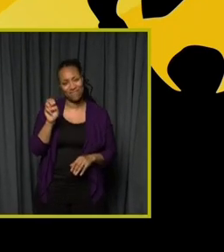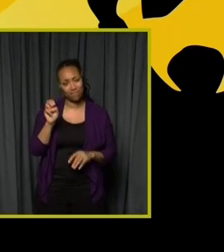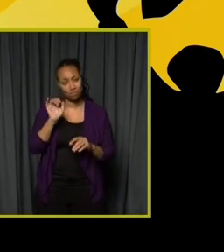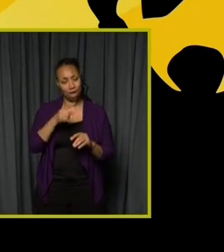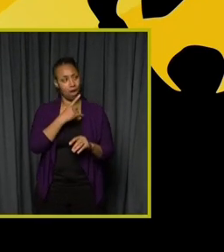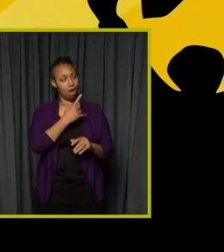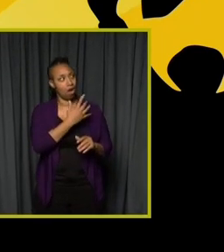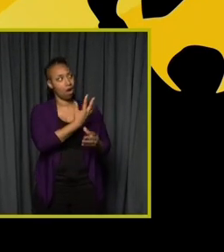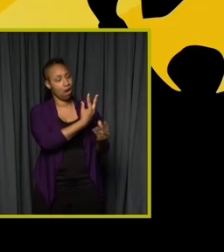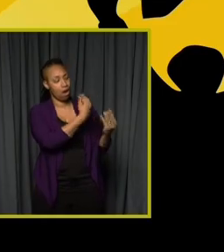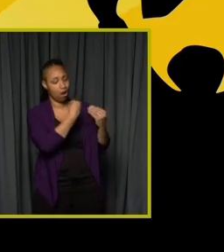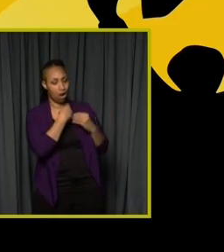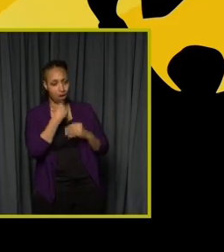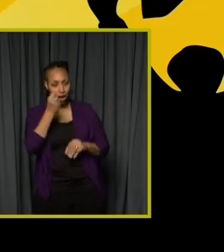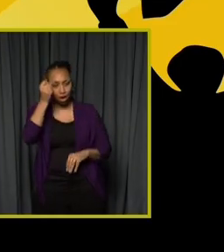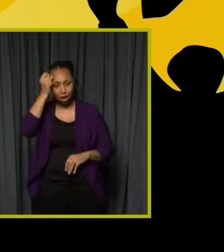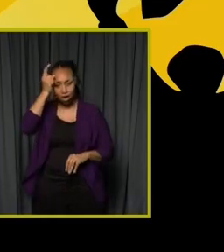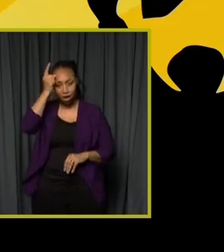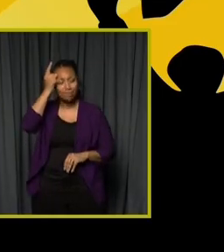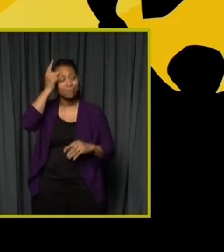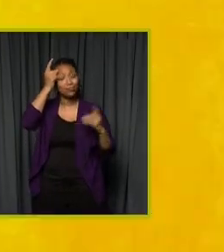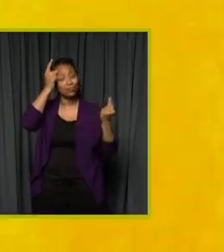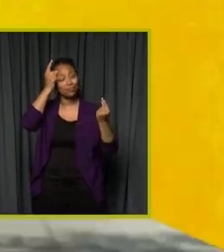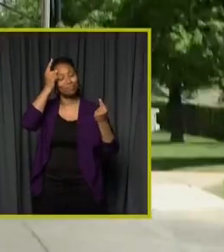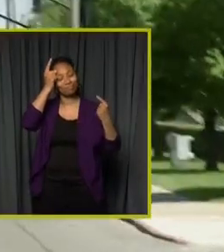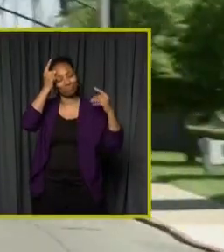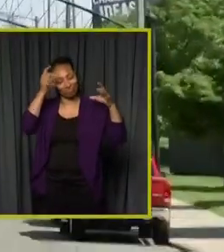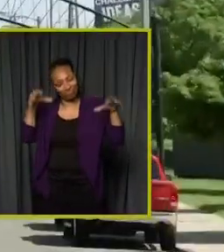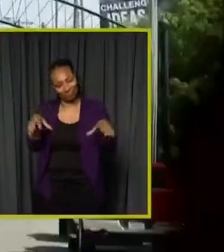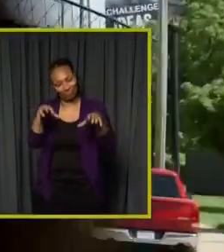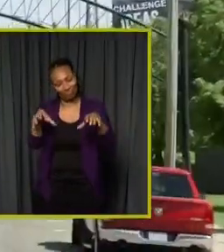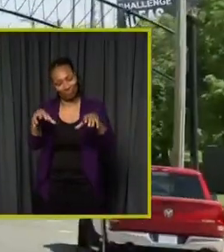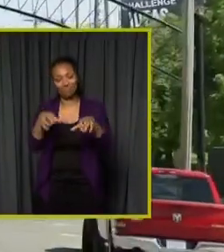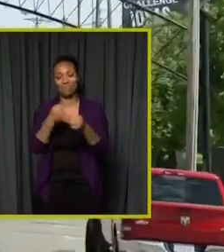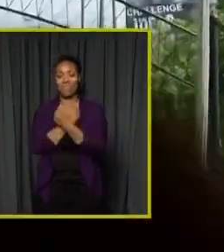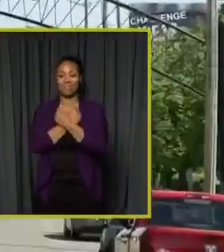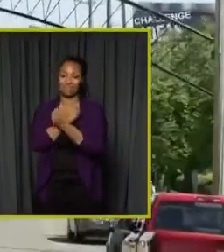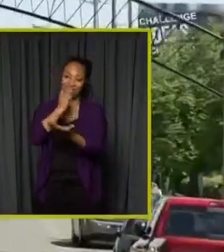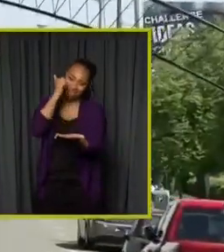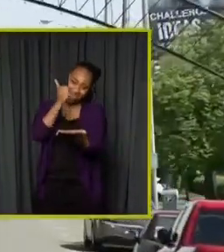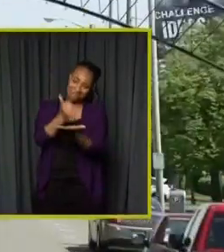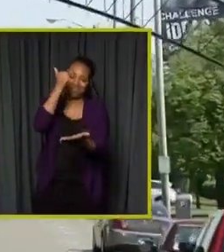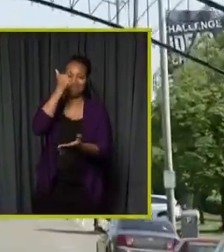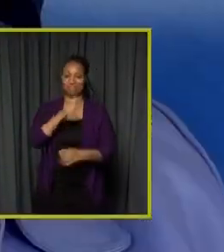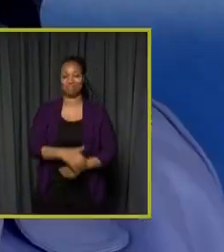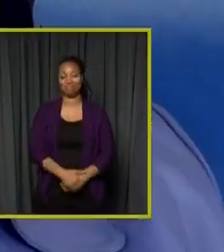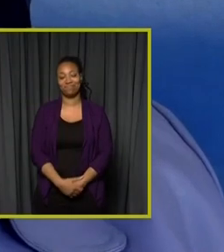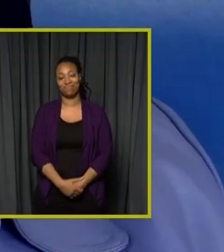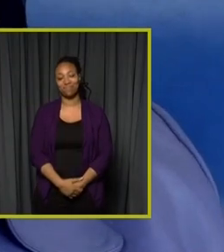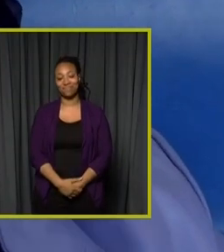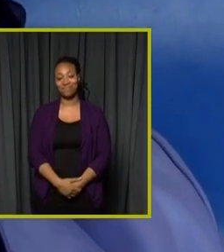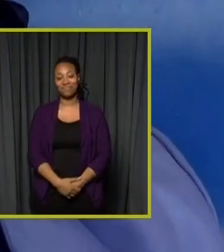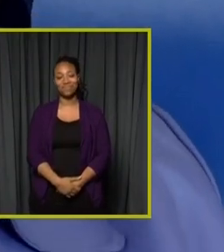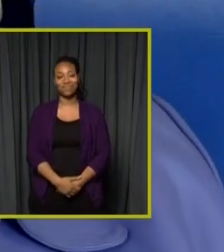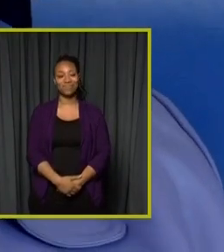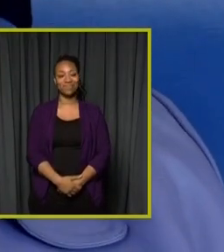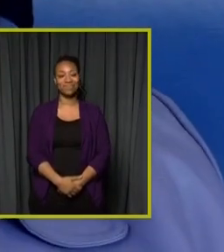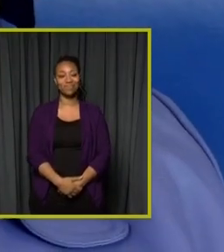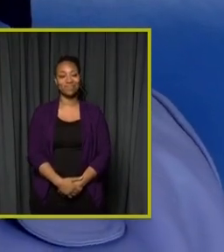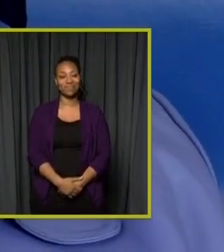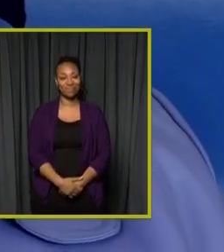with love. Amen and praise God. At one time, poverty was a